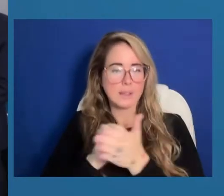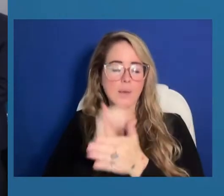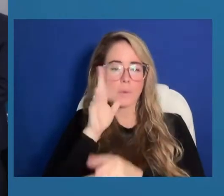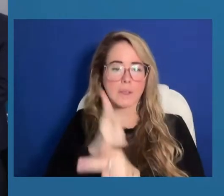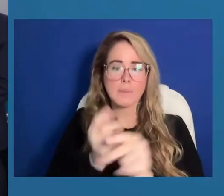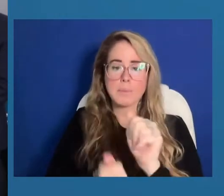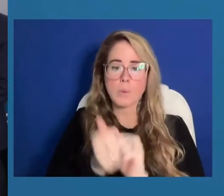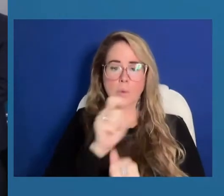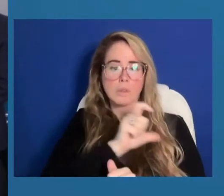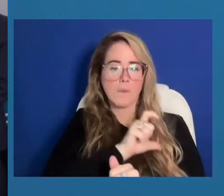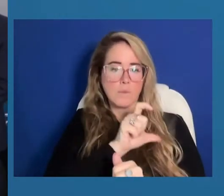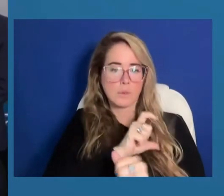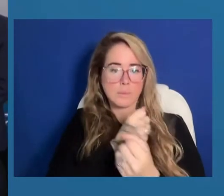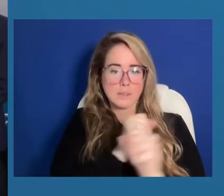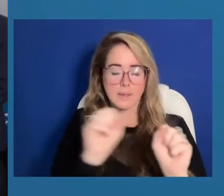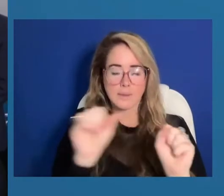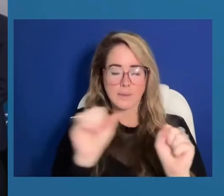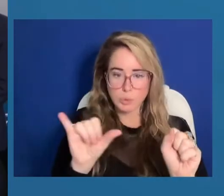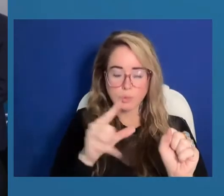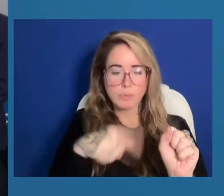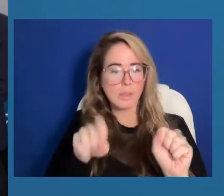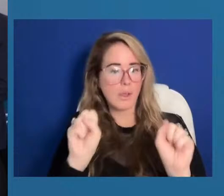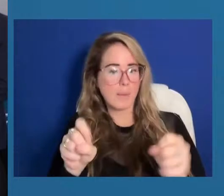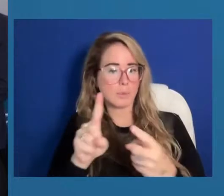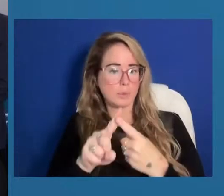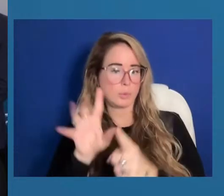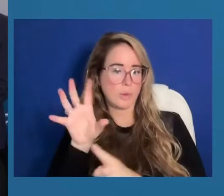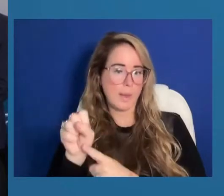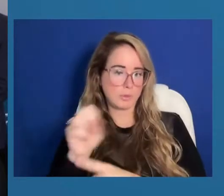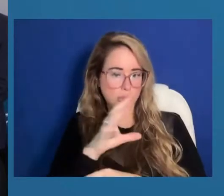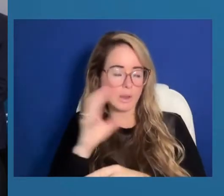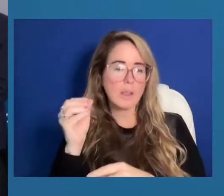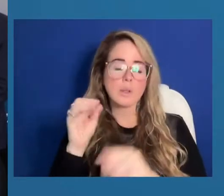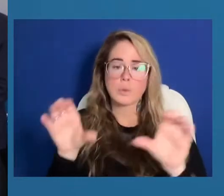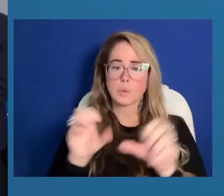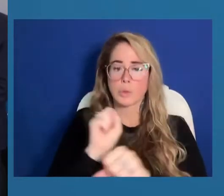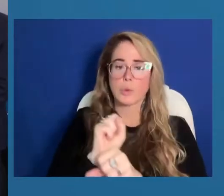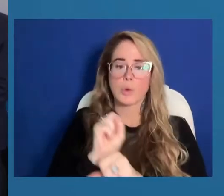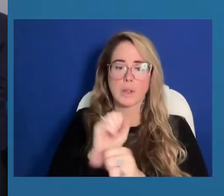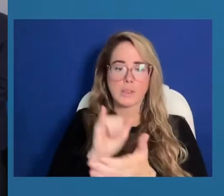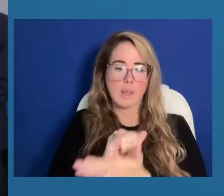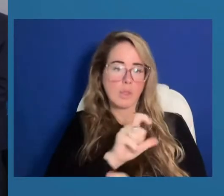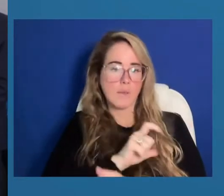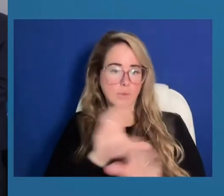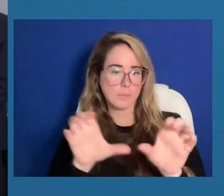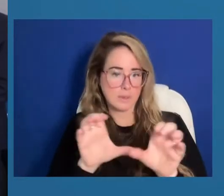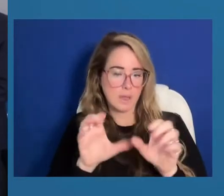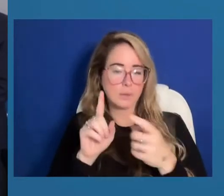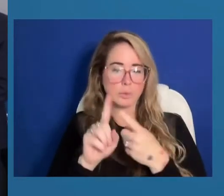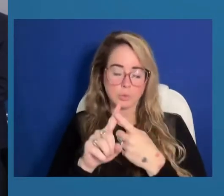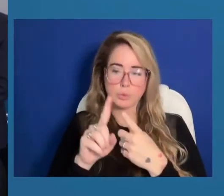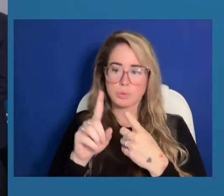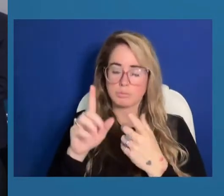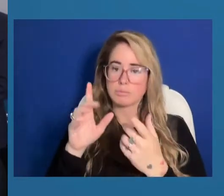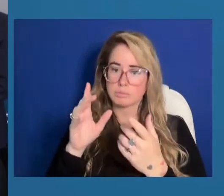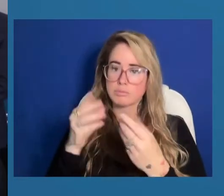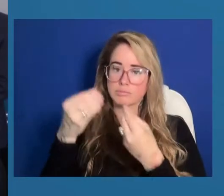enforcement officers safe and being able to capture and do the work that law enforcement does to get to the district attorney to make